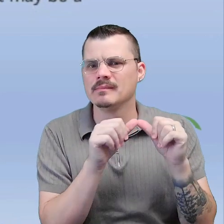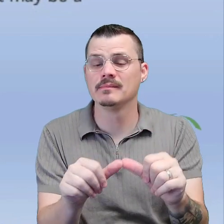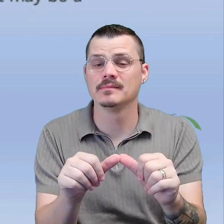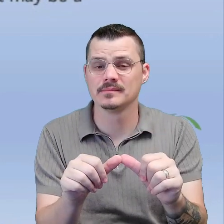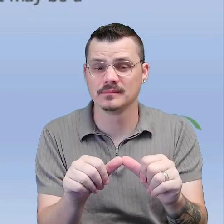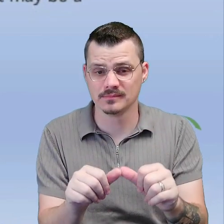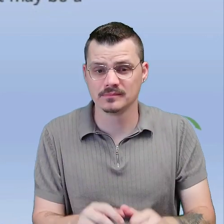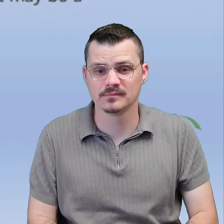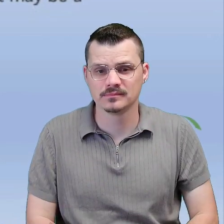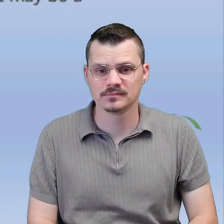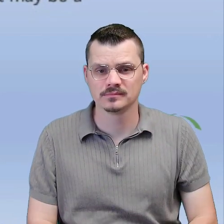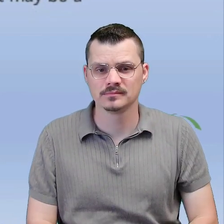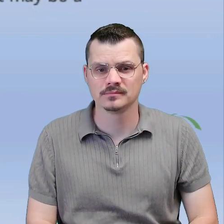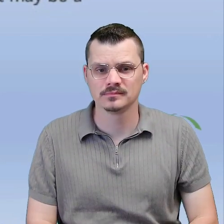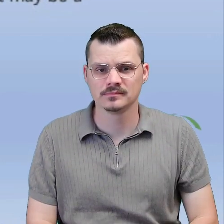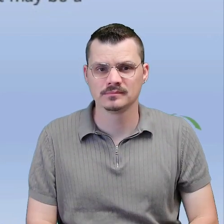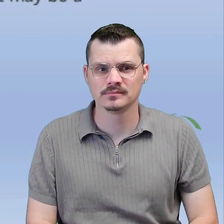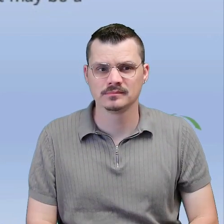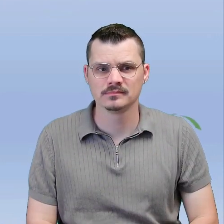indefinitely.